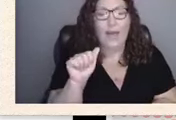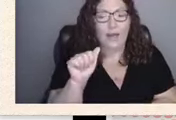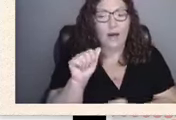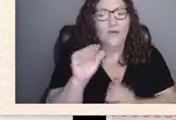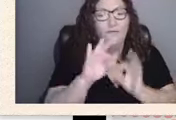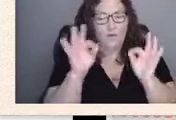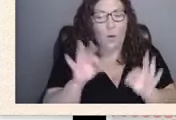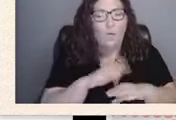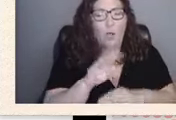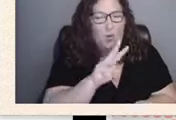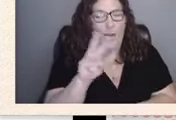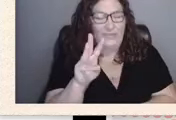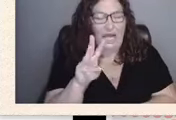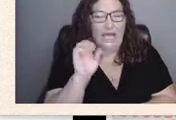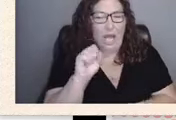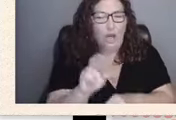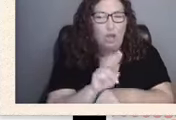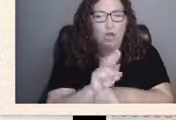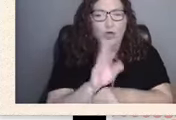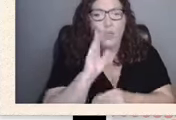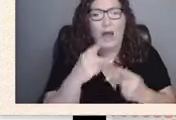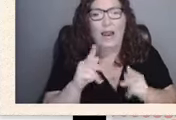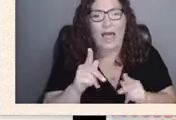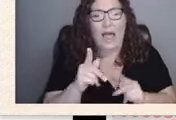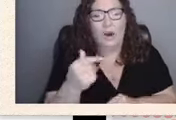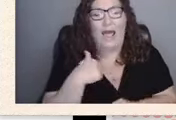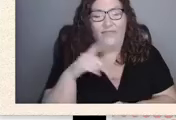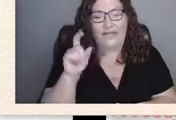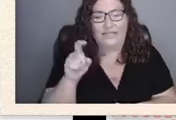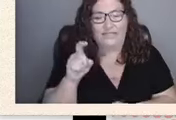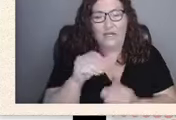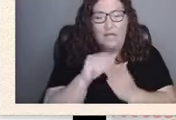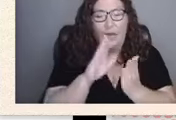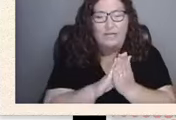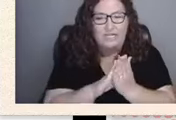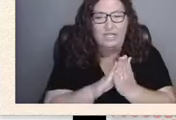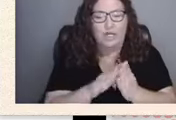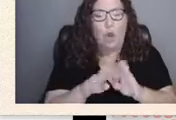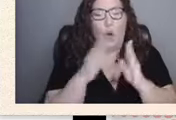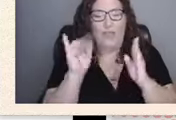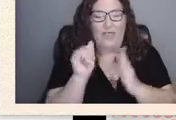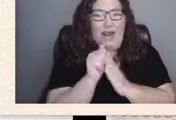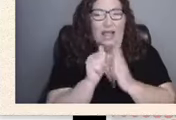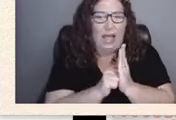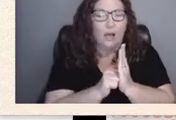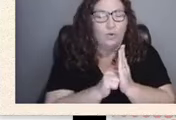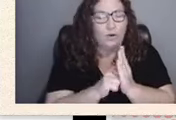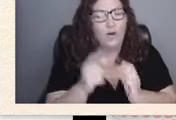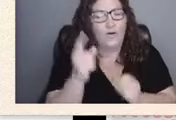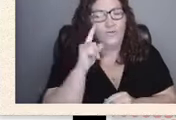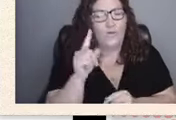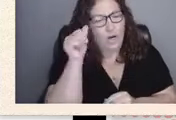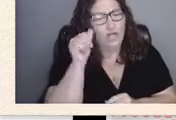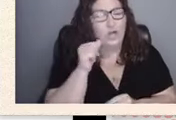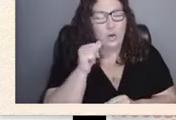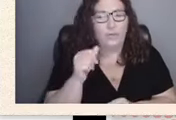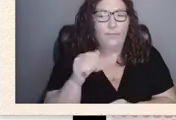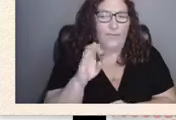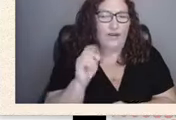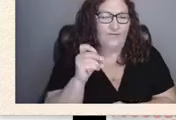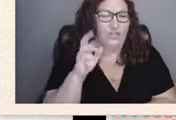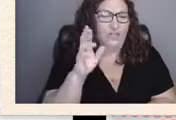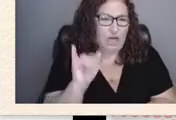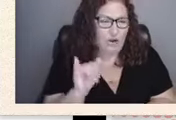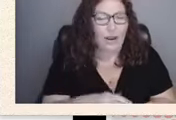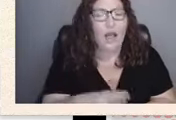will allow you to have the necessary documentation to open this account on behalf of an adult beneficiary. Also, you